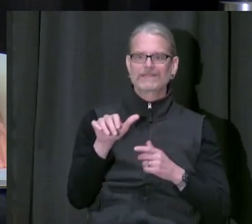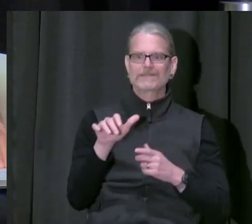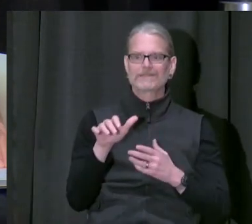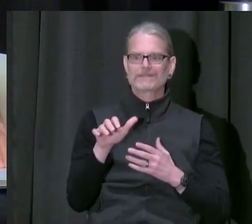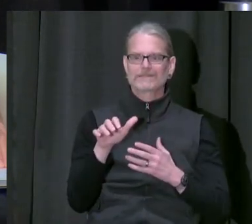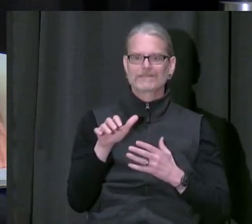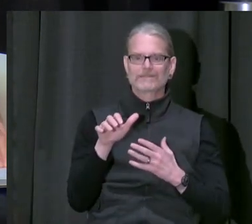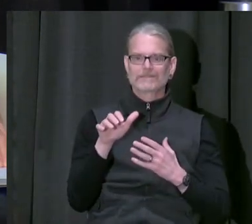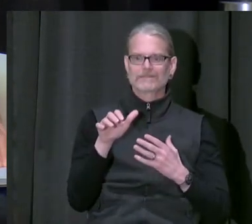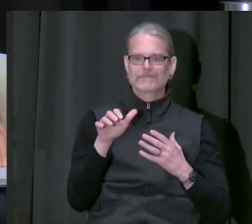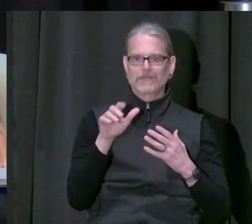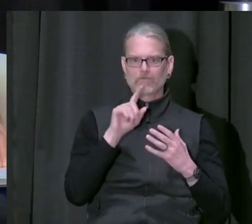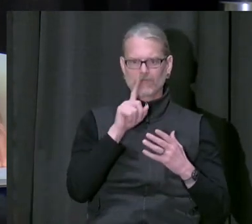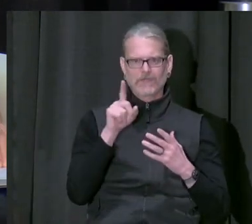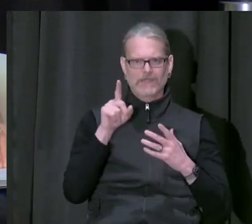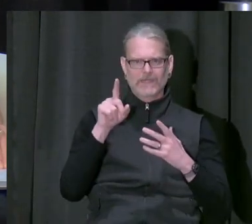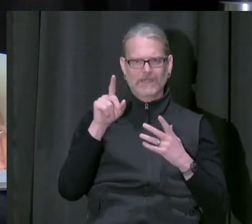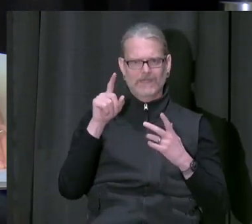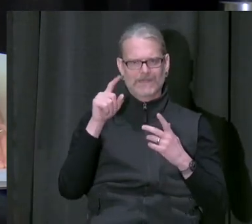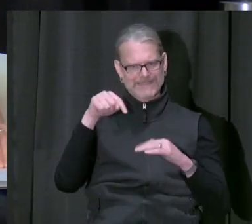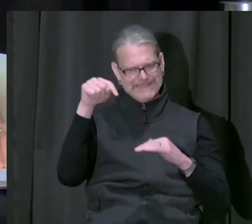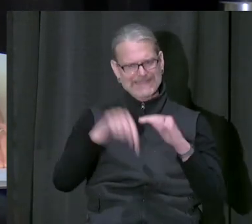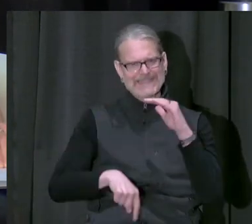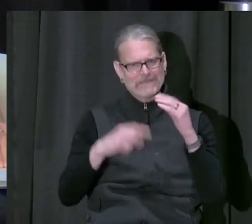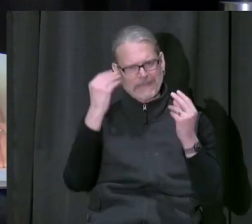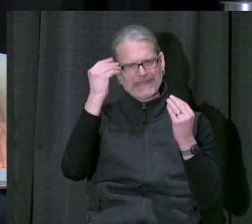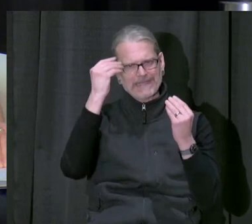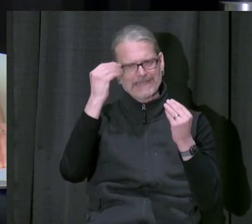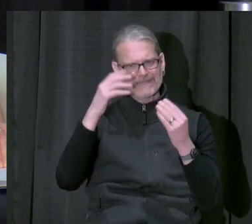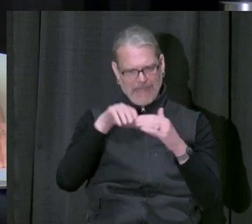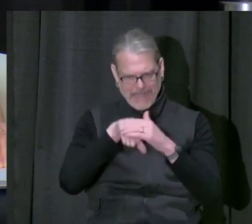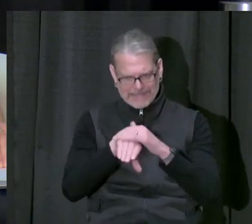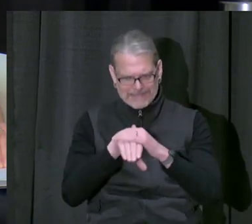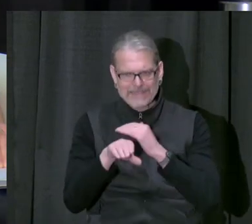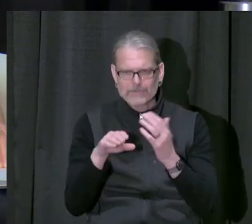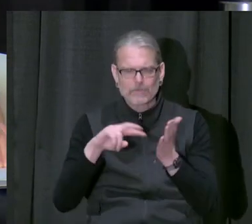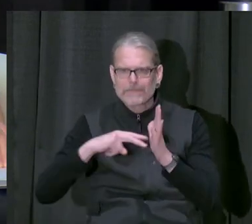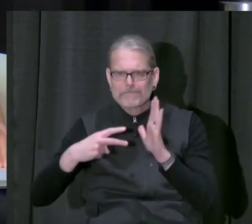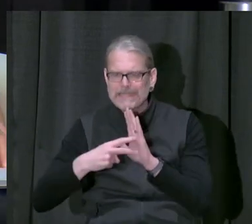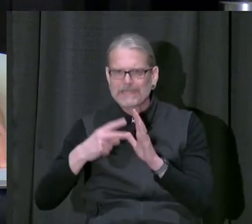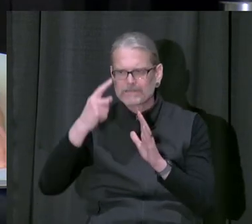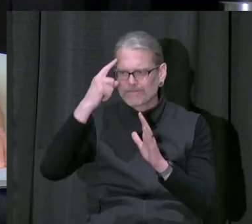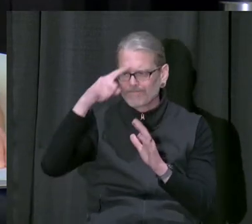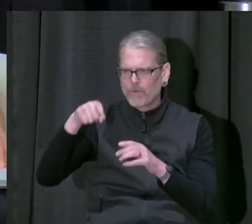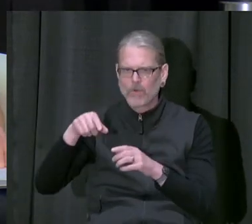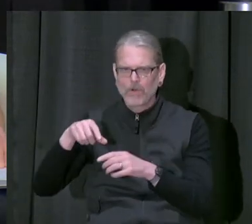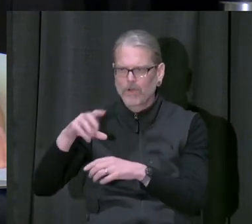an out of the box type thing. You really have to think deeply about what accessibility means when you're building innovative